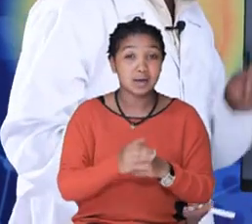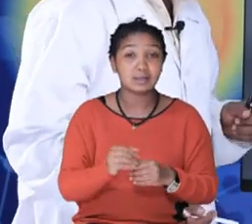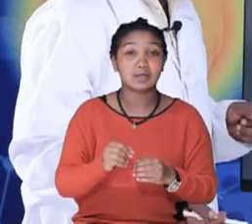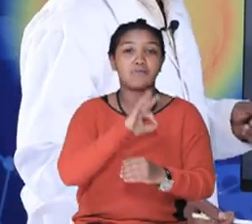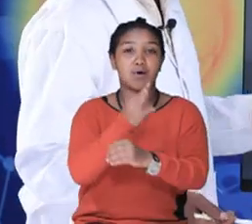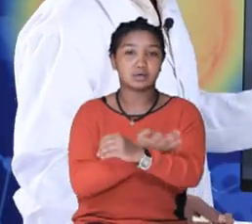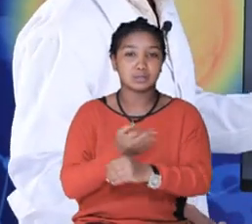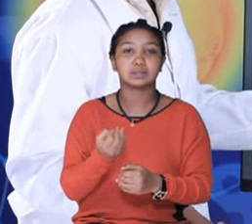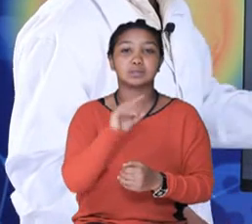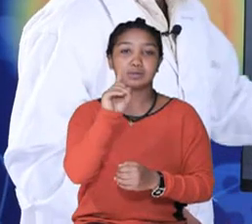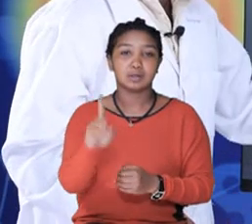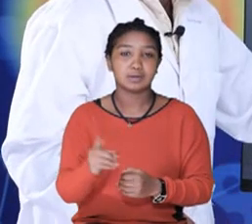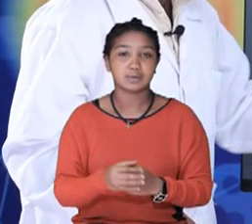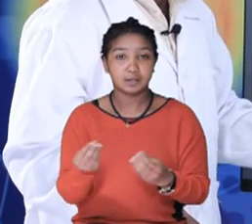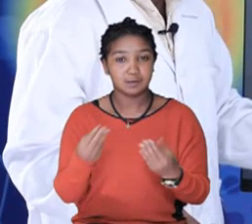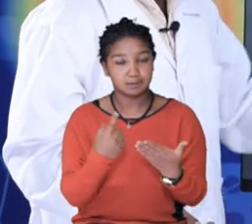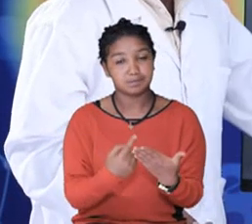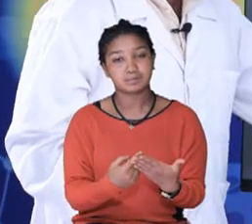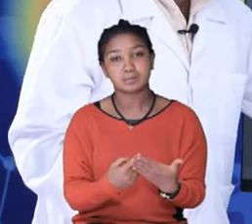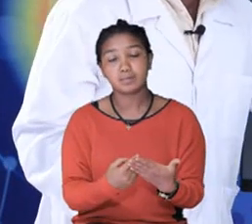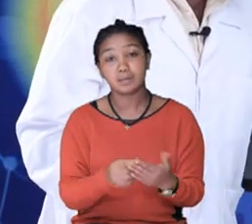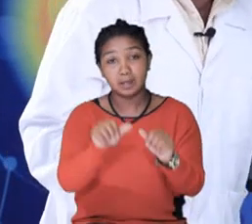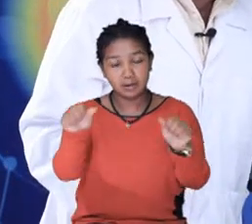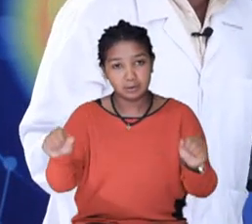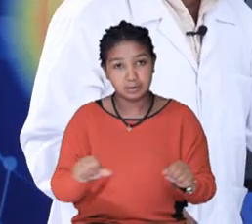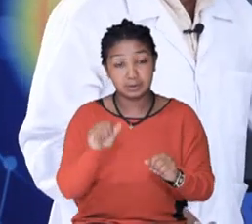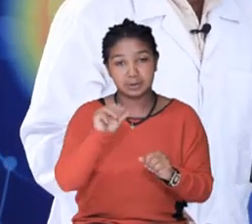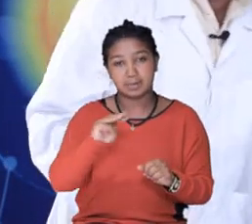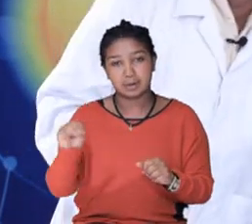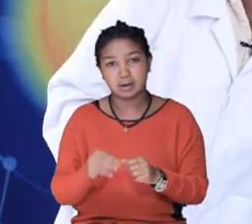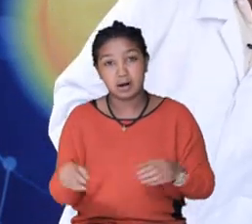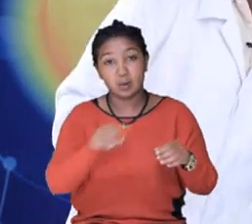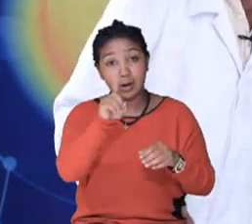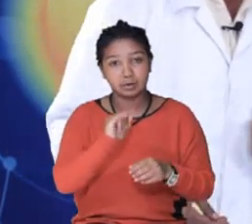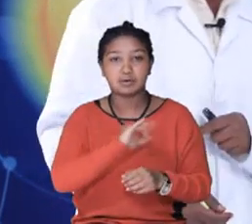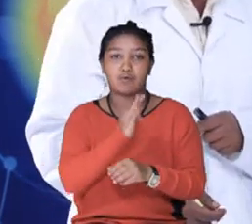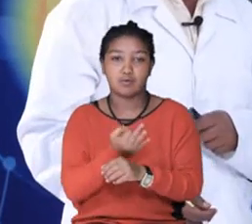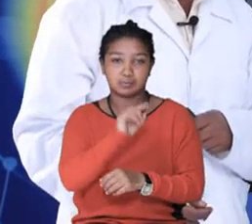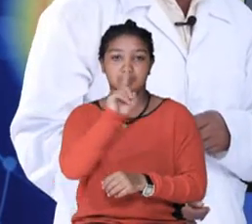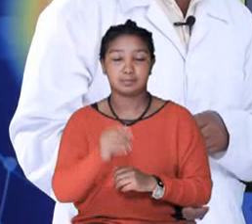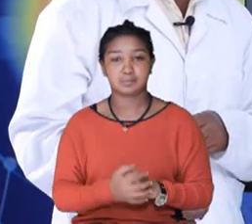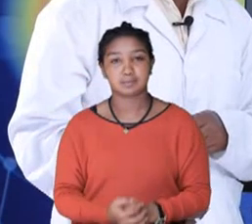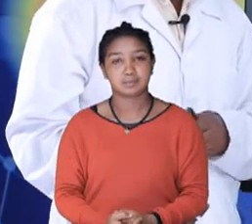the force. So given pressure is this much and the area is 3 meters squared, required one is the force.